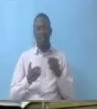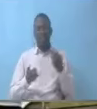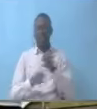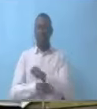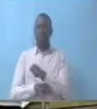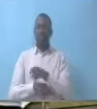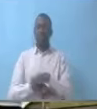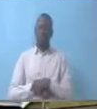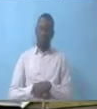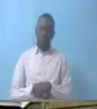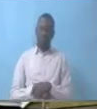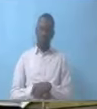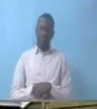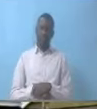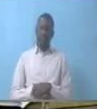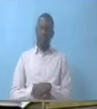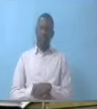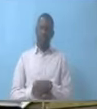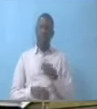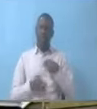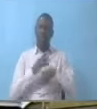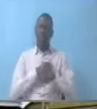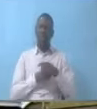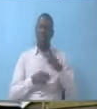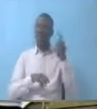the early in the middle 70s to